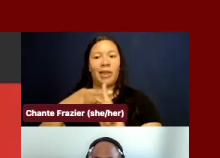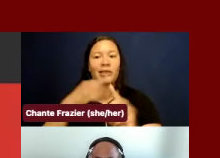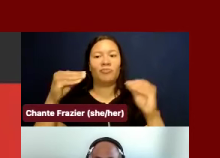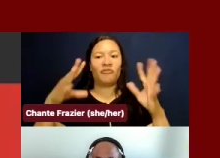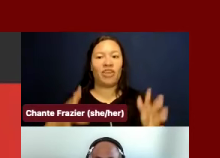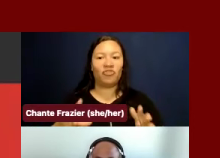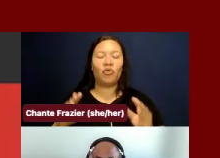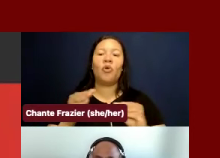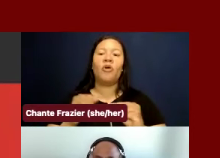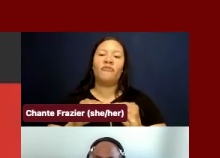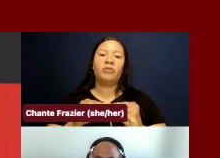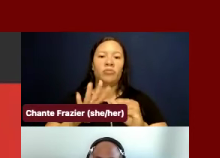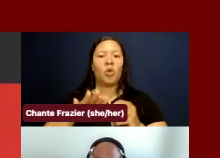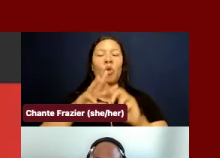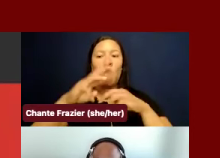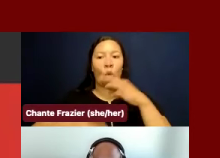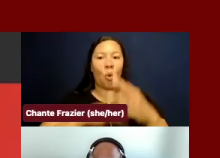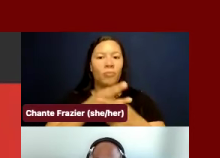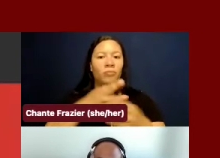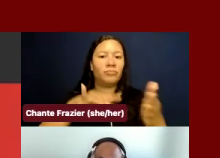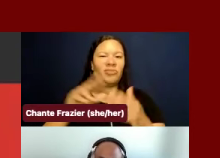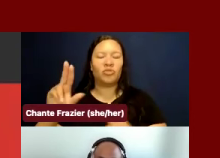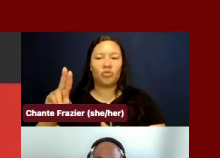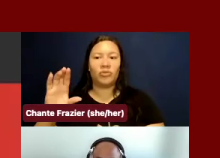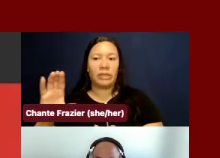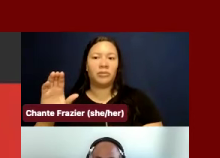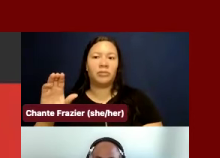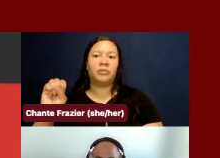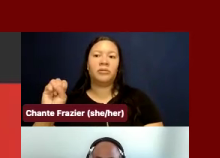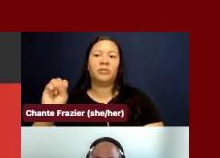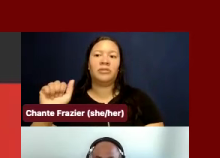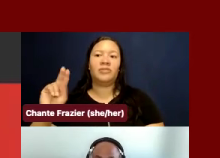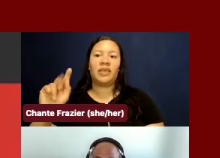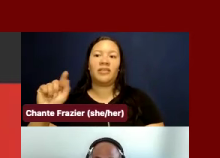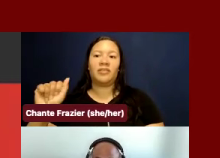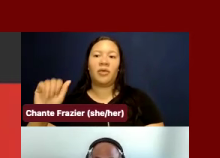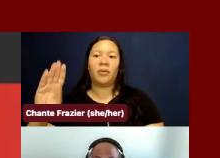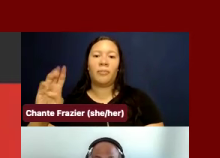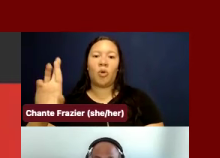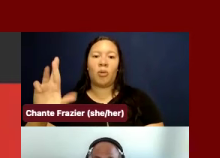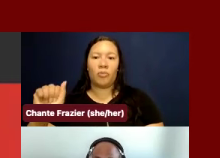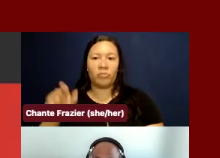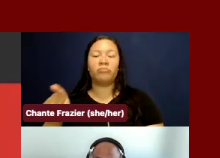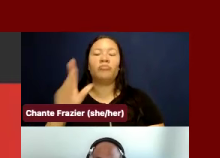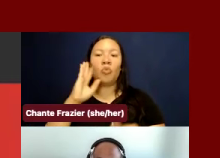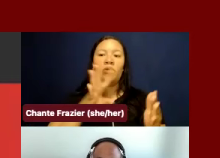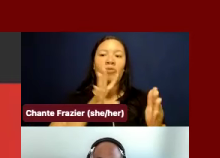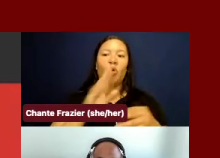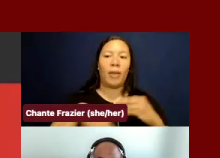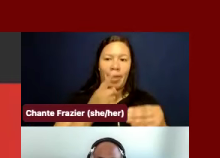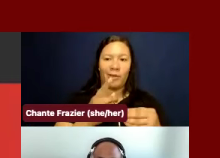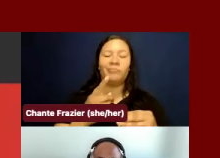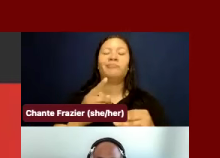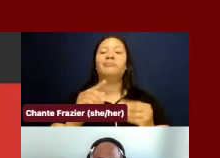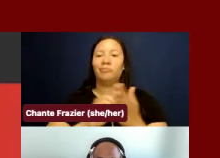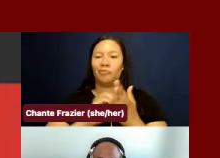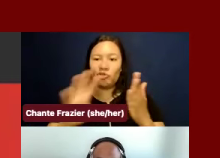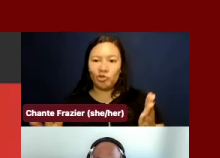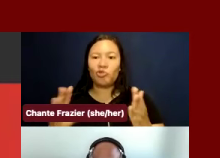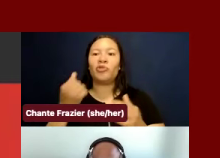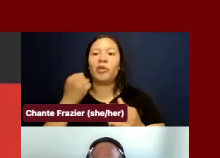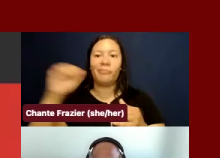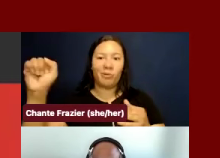Barbara, about UAW's recent strike authorization in solidarity with Palestine, the Palestinian student movement. And then